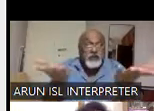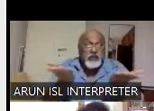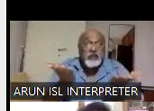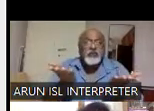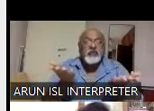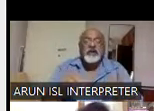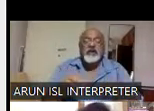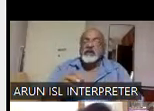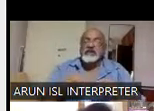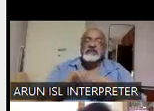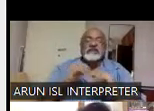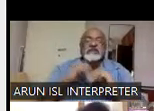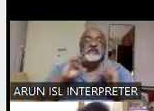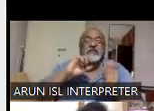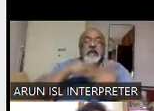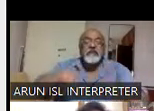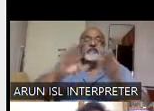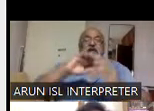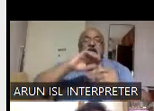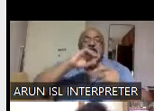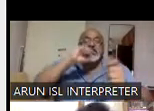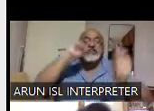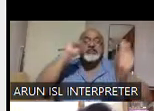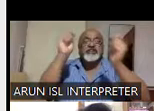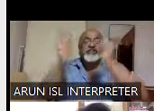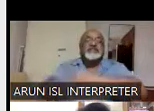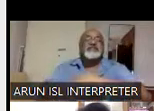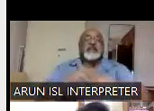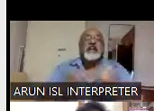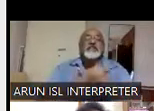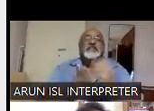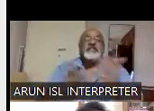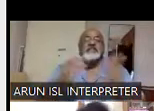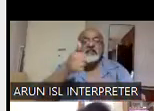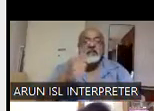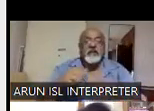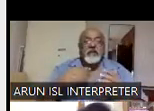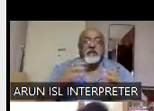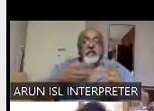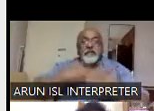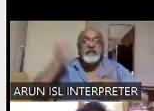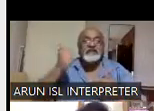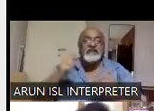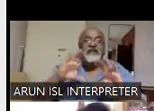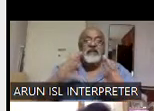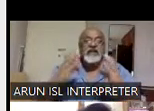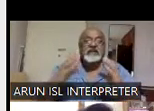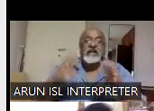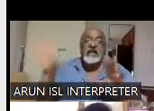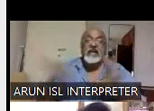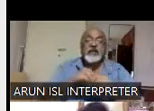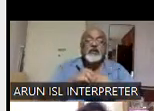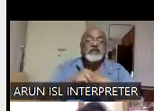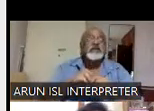become harbingers of change in India. We have the best laws. We are talking about inclusion at the international